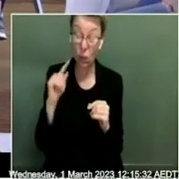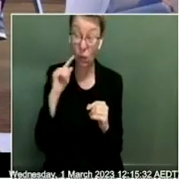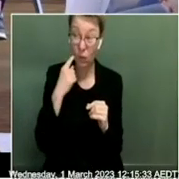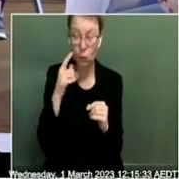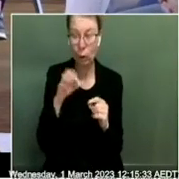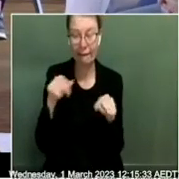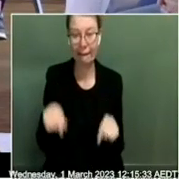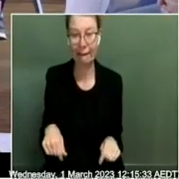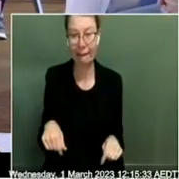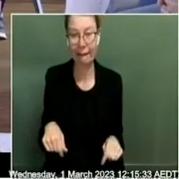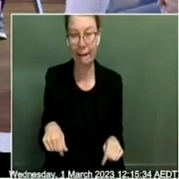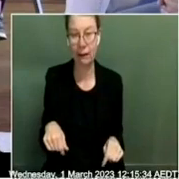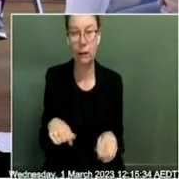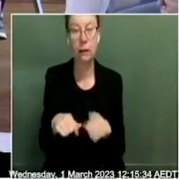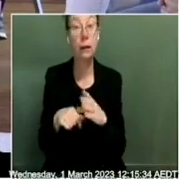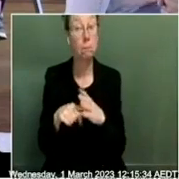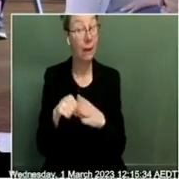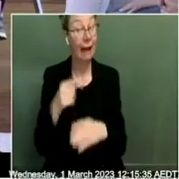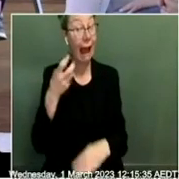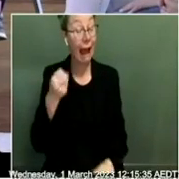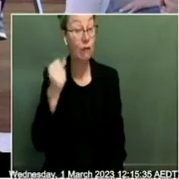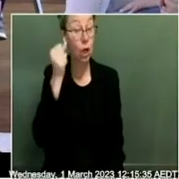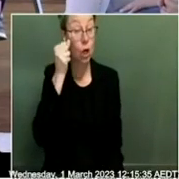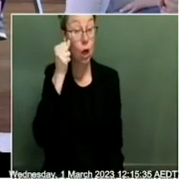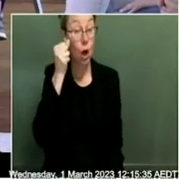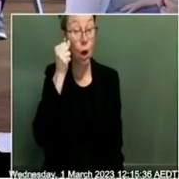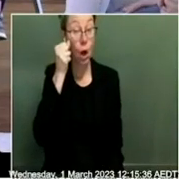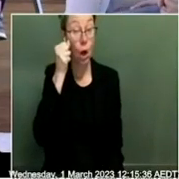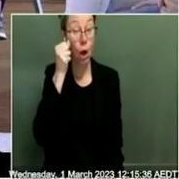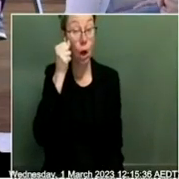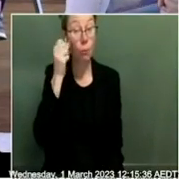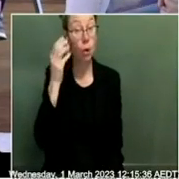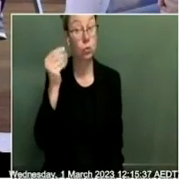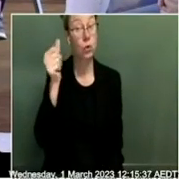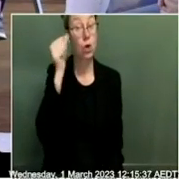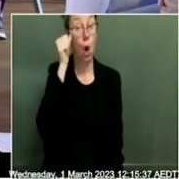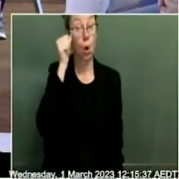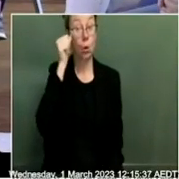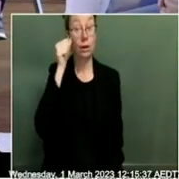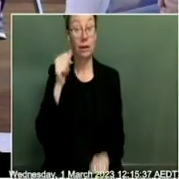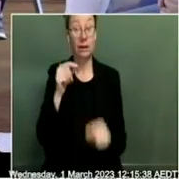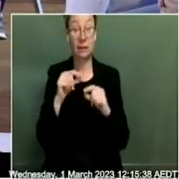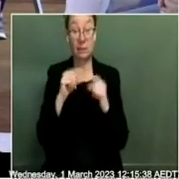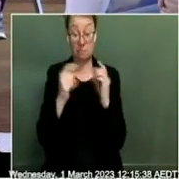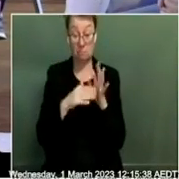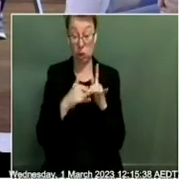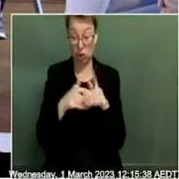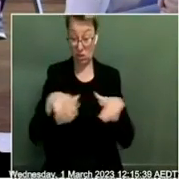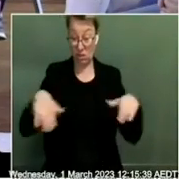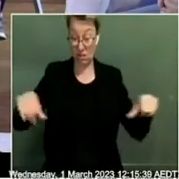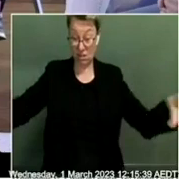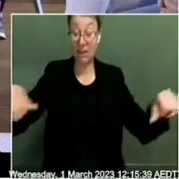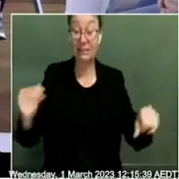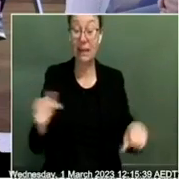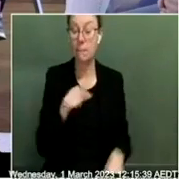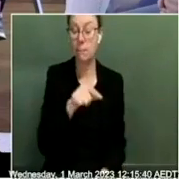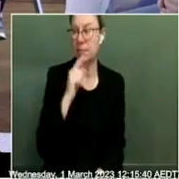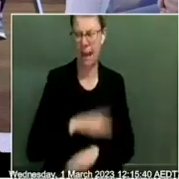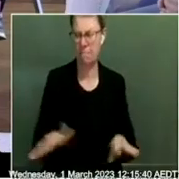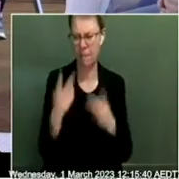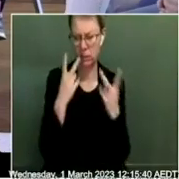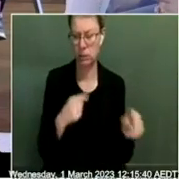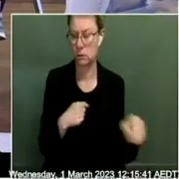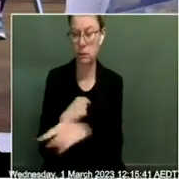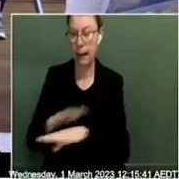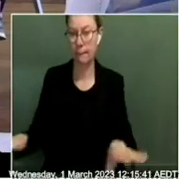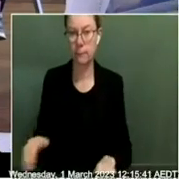certain parts of this mission we weren't allowed to go. The old people. Mm. And that's our grandmother. That's it, Our grandmother, she knew and mum. Okay. So